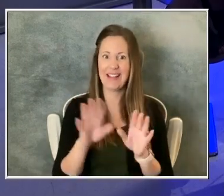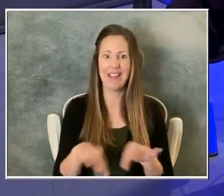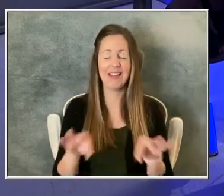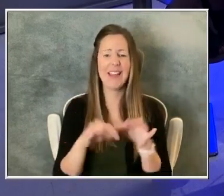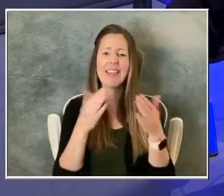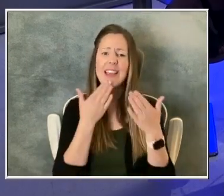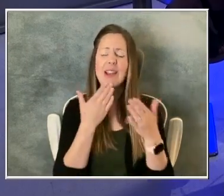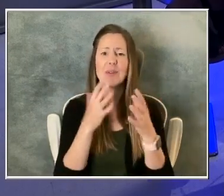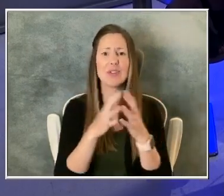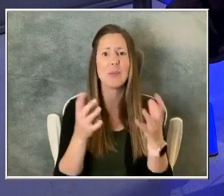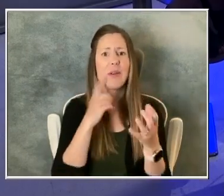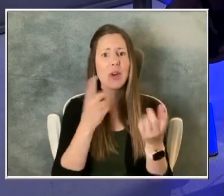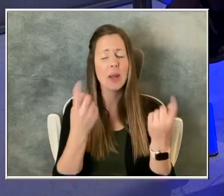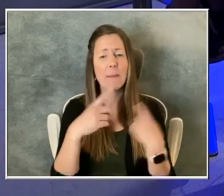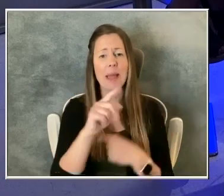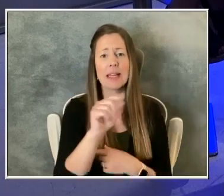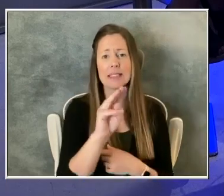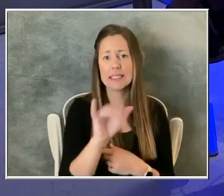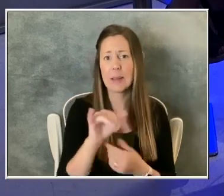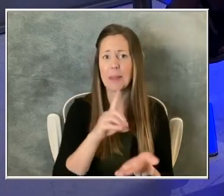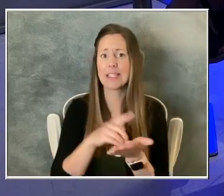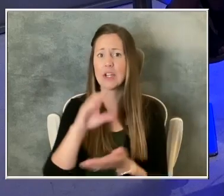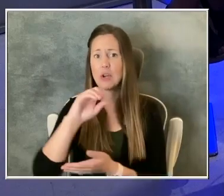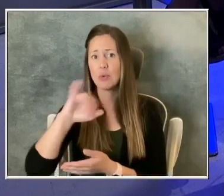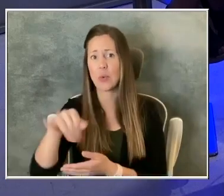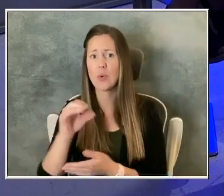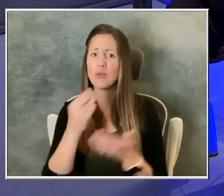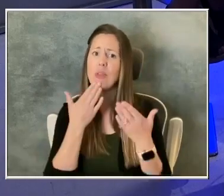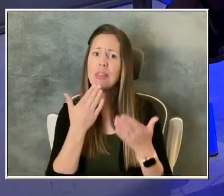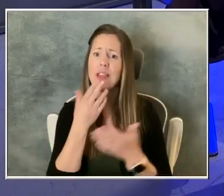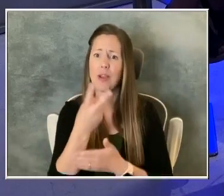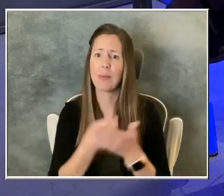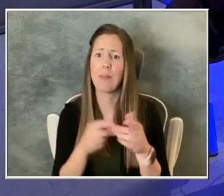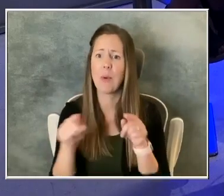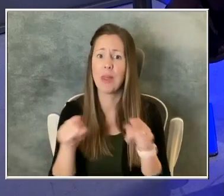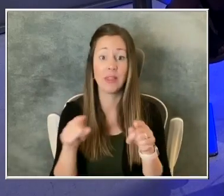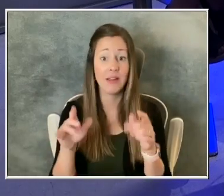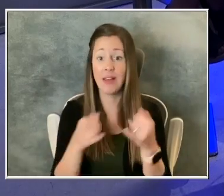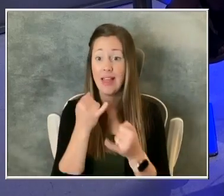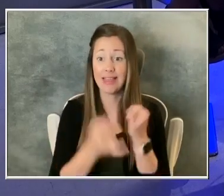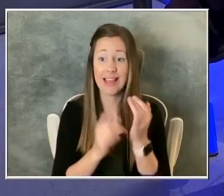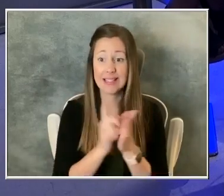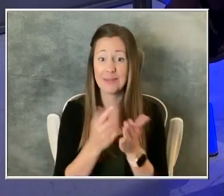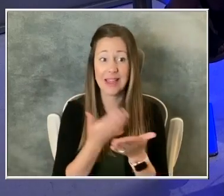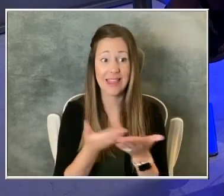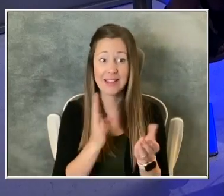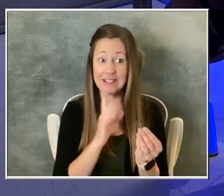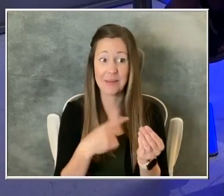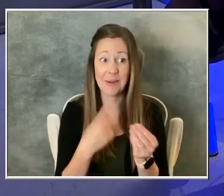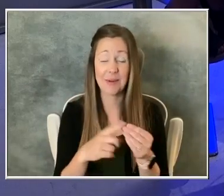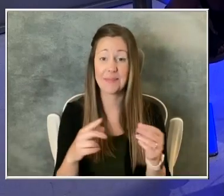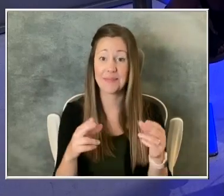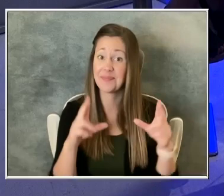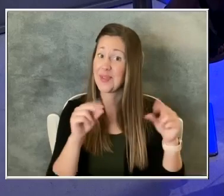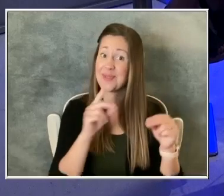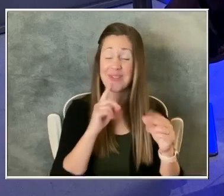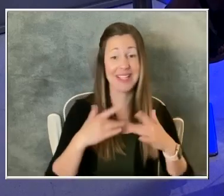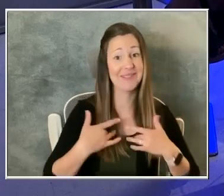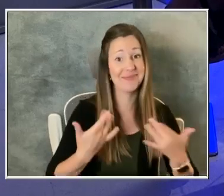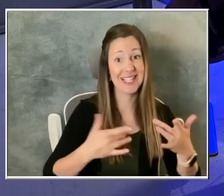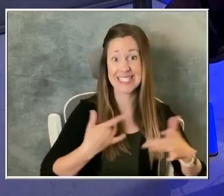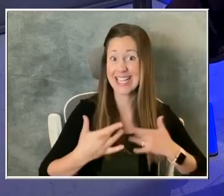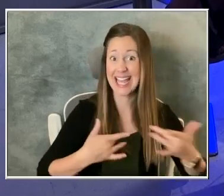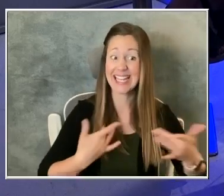excited. Tammy, Dr. Ojo, thank you both for being here. Any last minute things you want to tell us about it? No, I think this is pretty exciting. I'm really